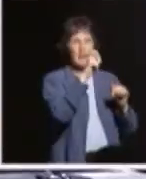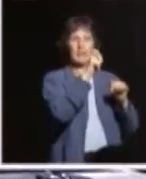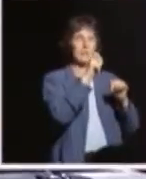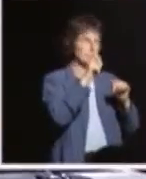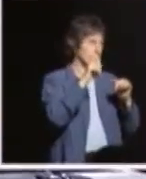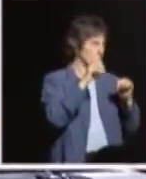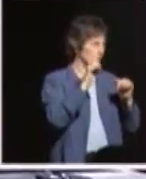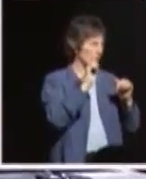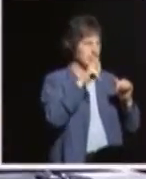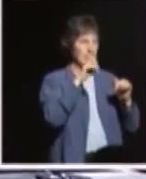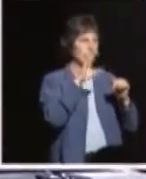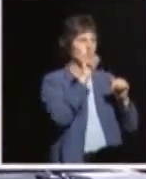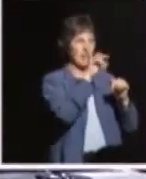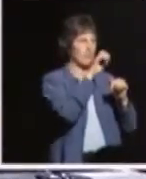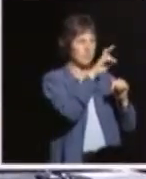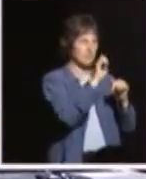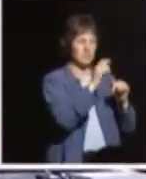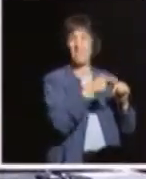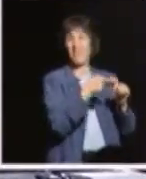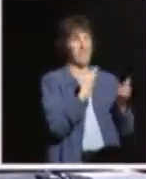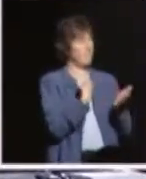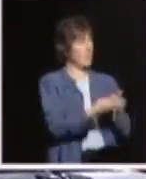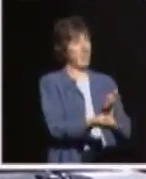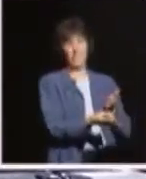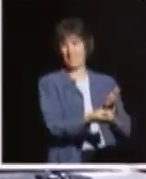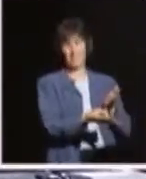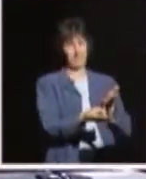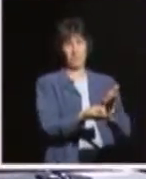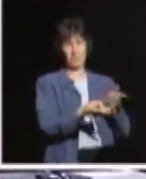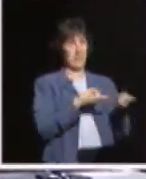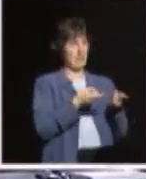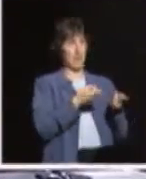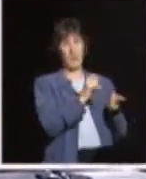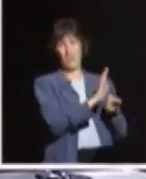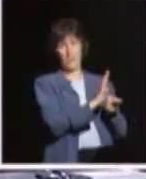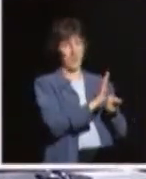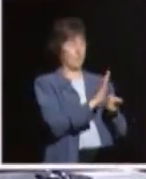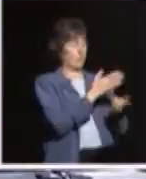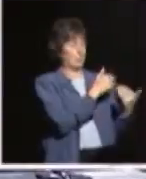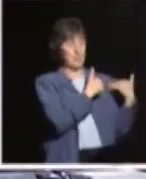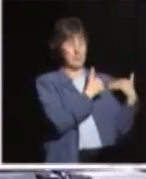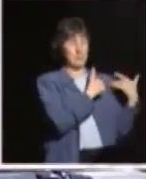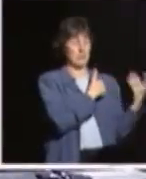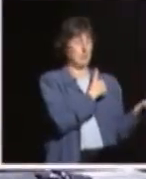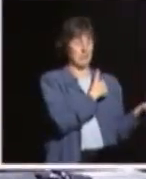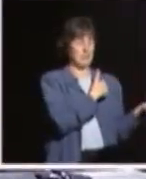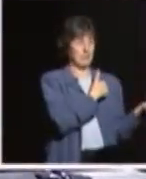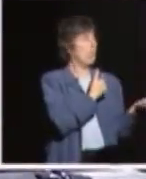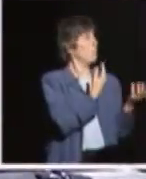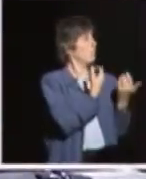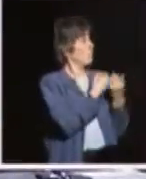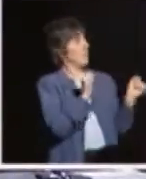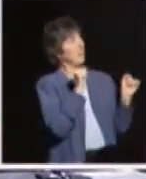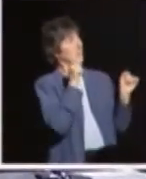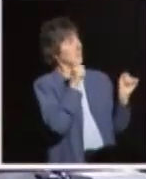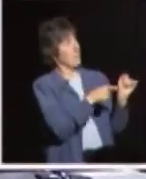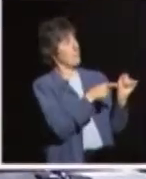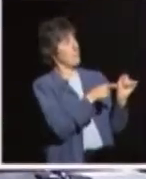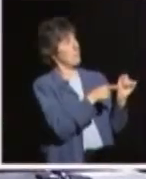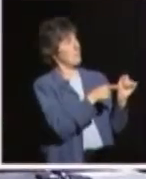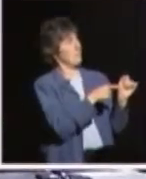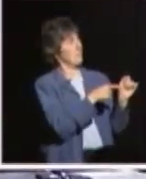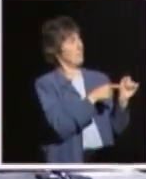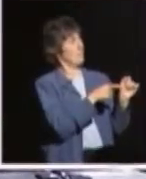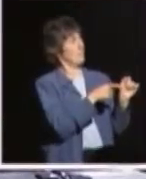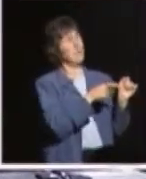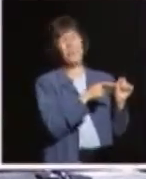basic fiduciary responsibility, I think this nation can find a very small fraction